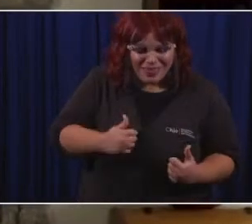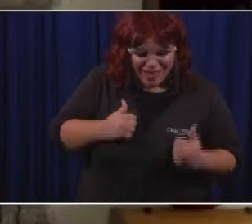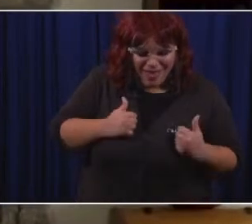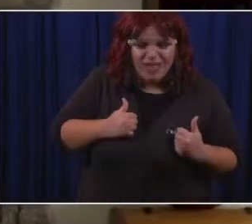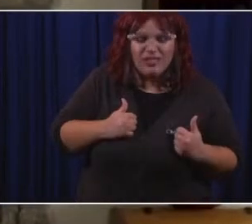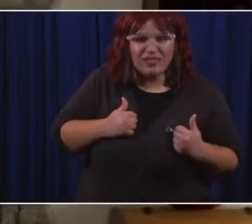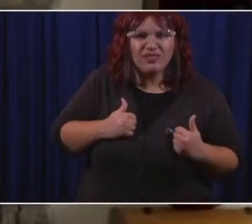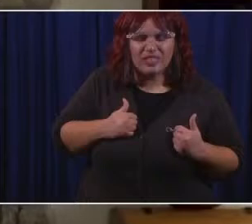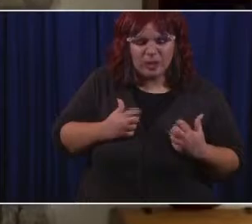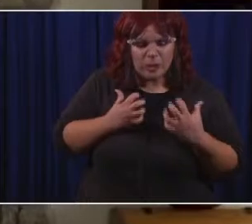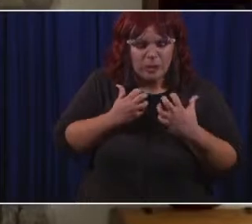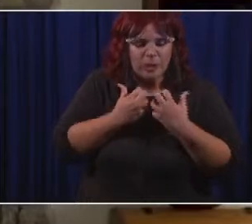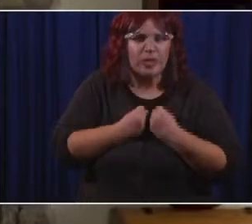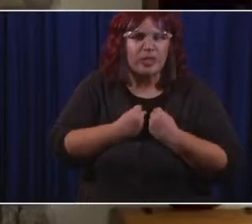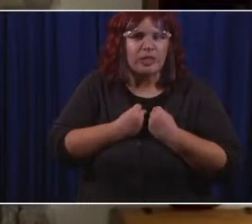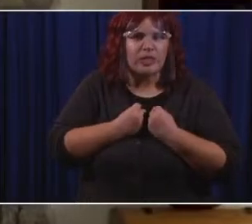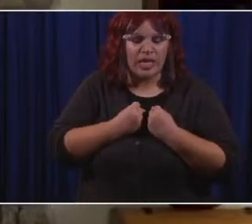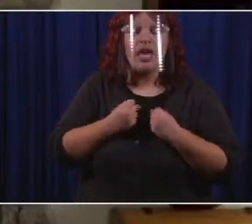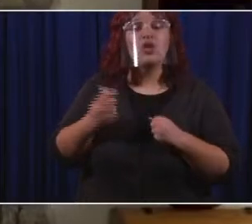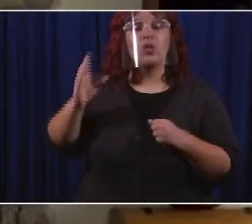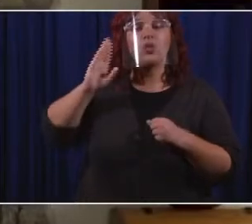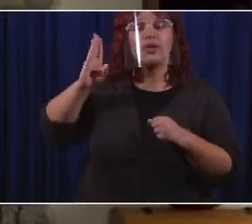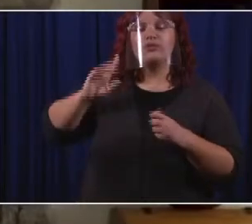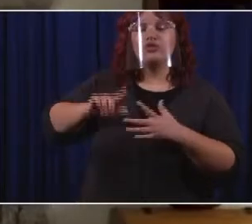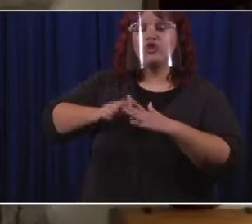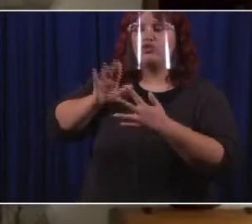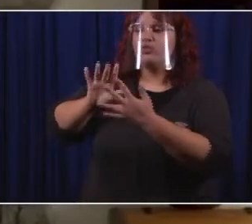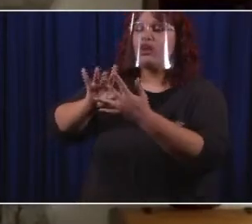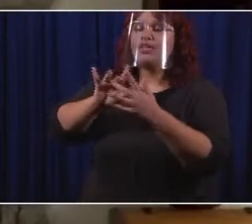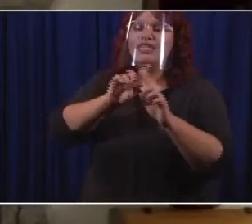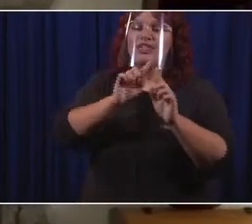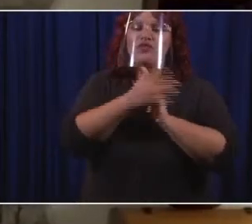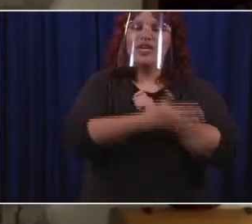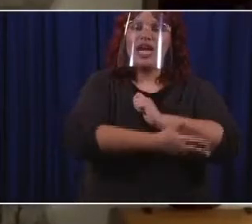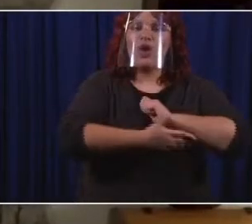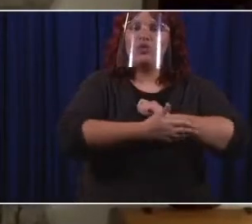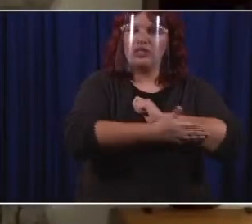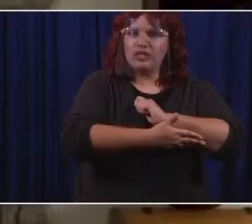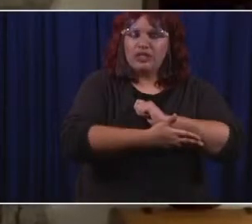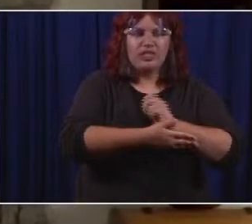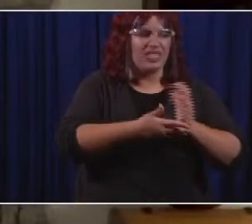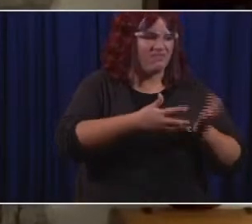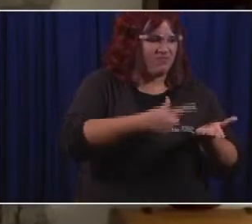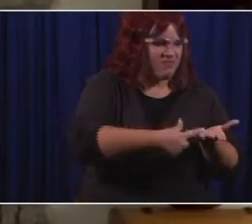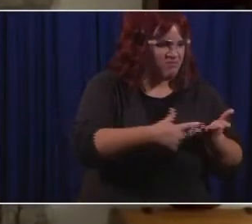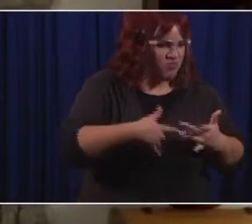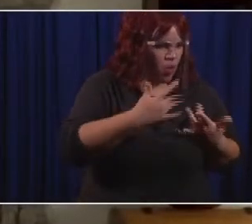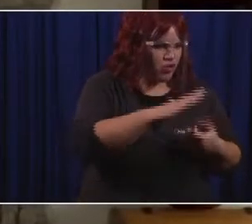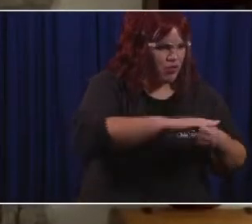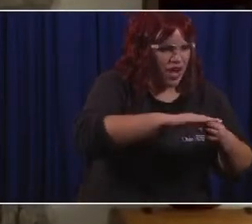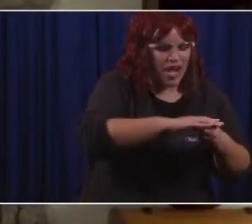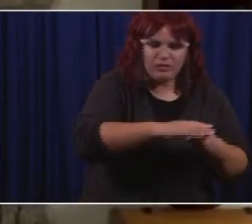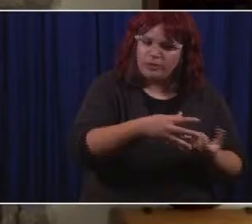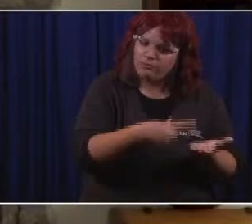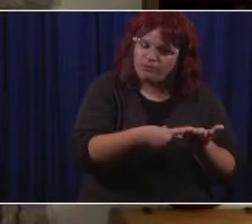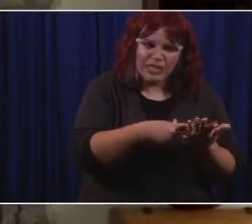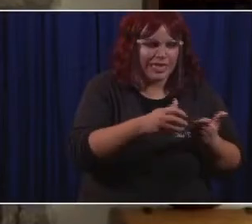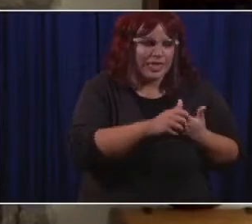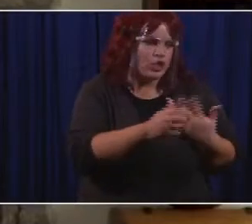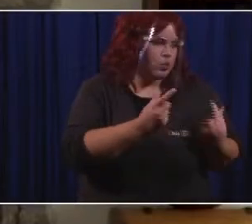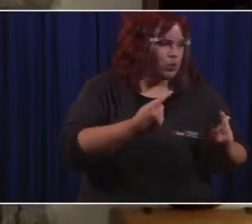briefing, Hamilton County being one, of course. I'm interested to know who you will meet with, and what do you want in place,